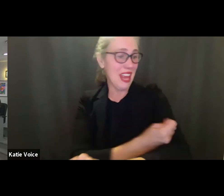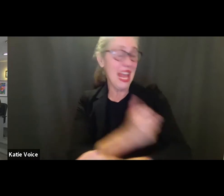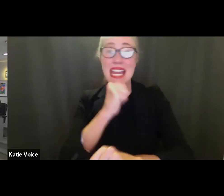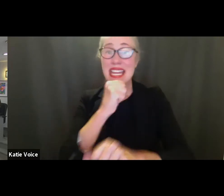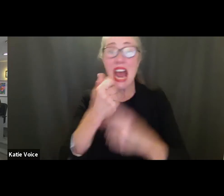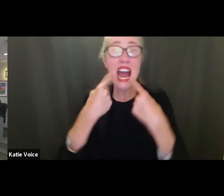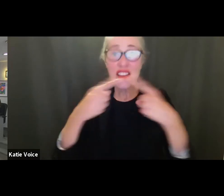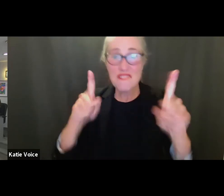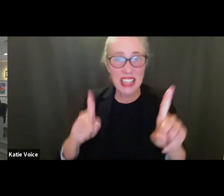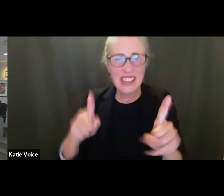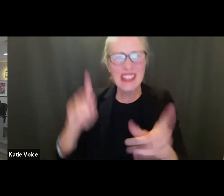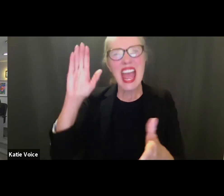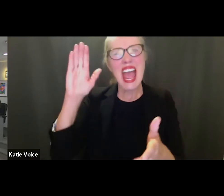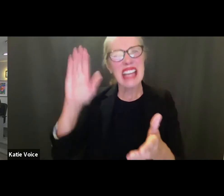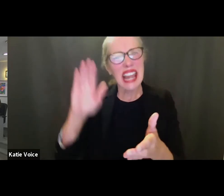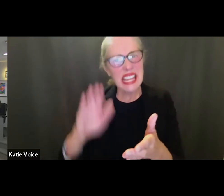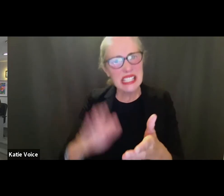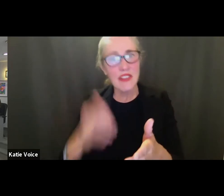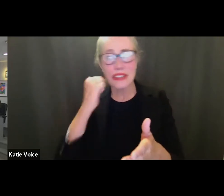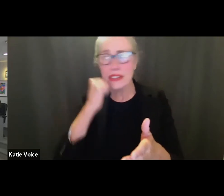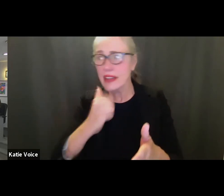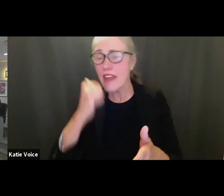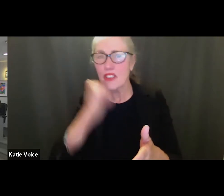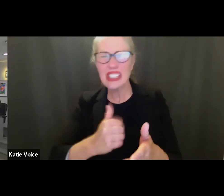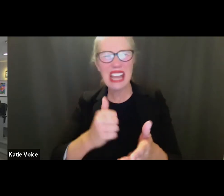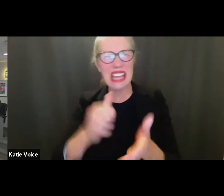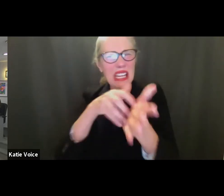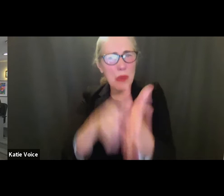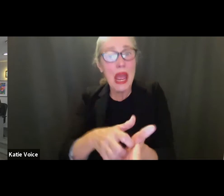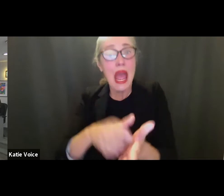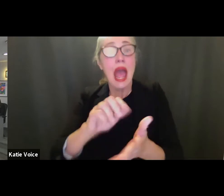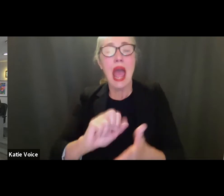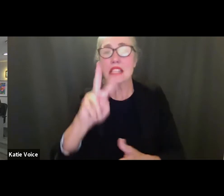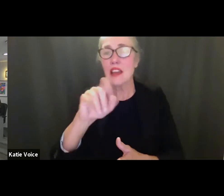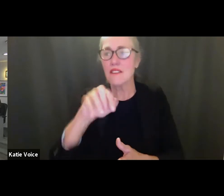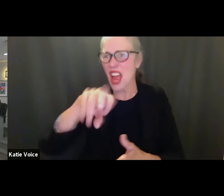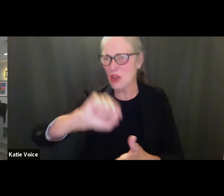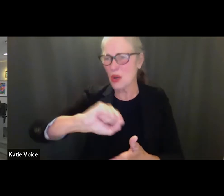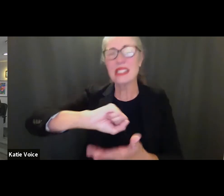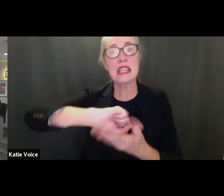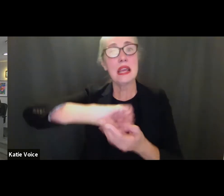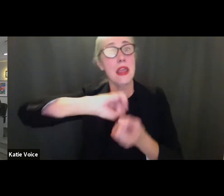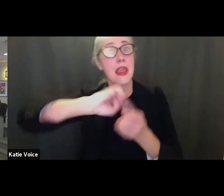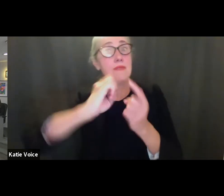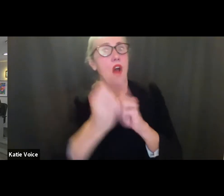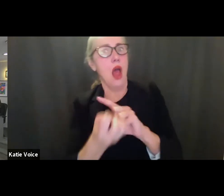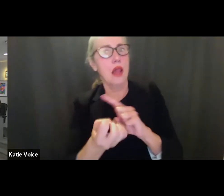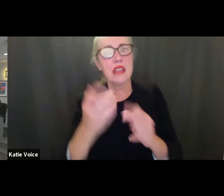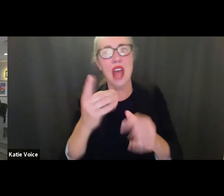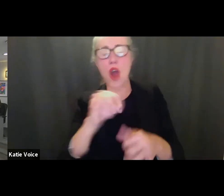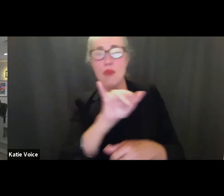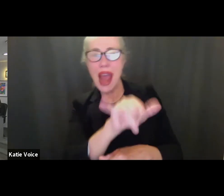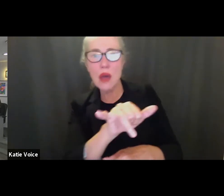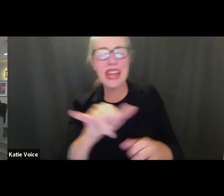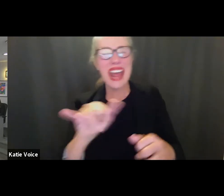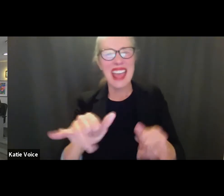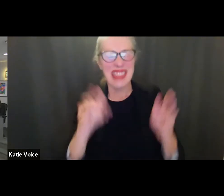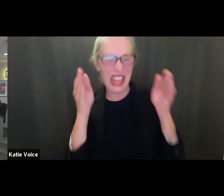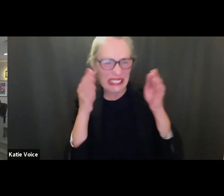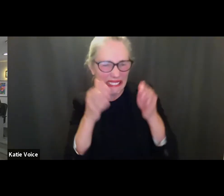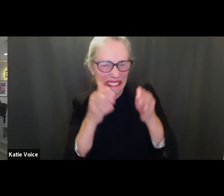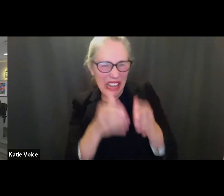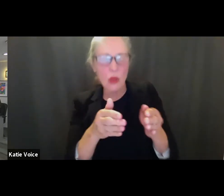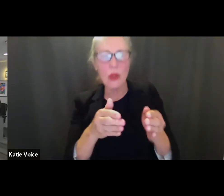effective and getting less effective by the day as the virus evolves around the effectiveness of the narrowly